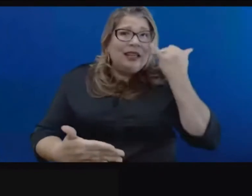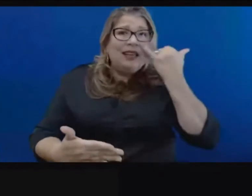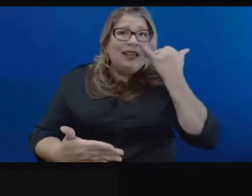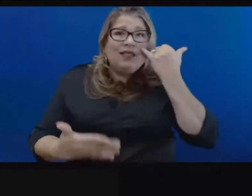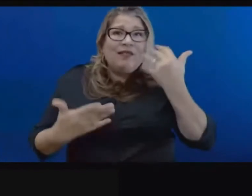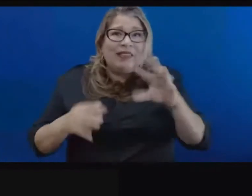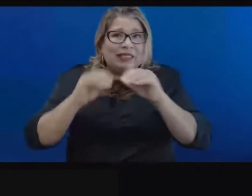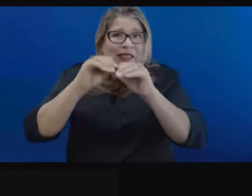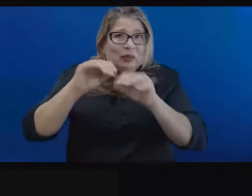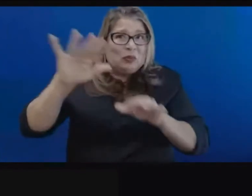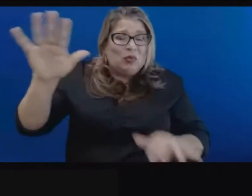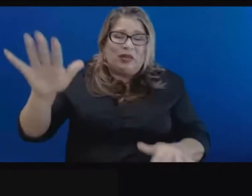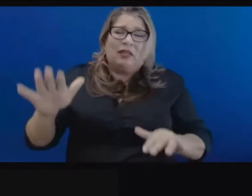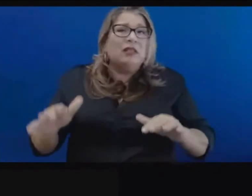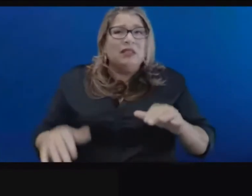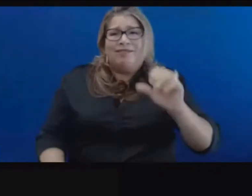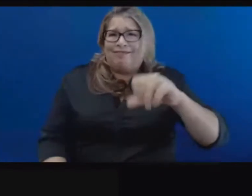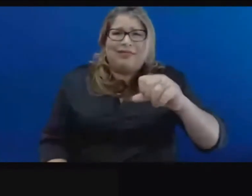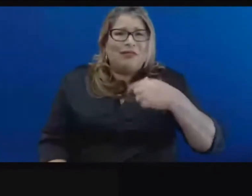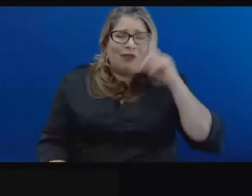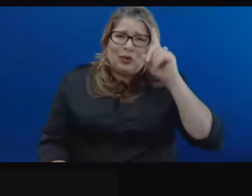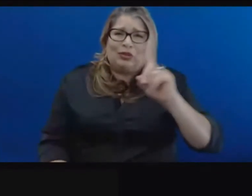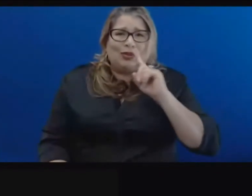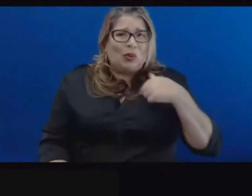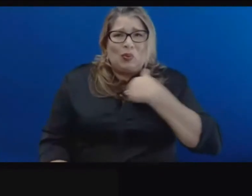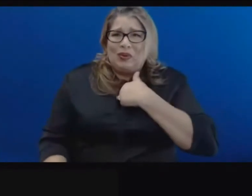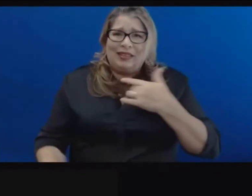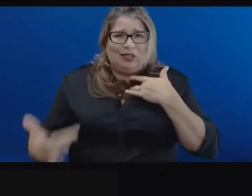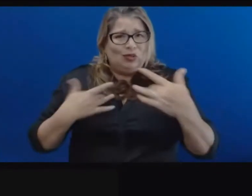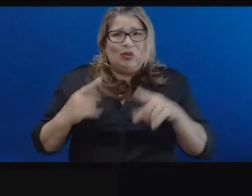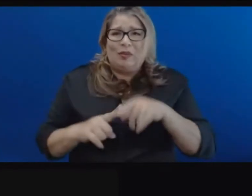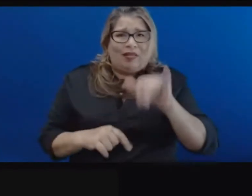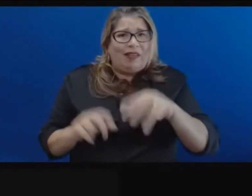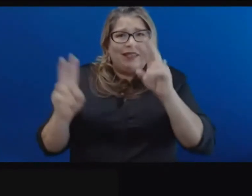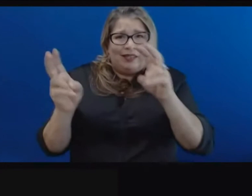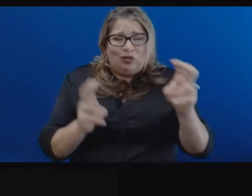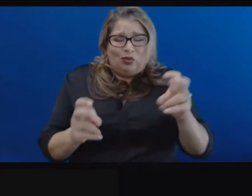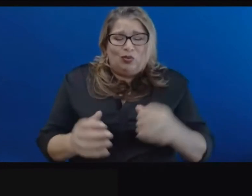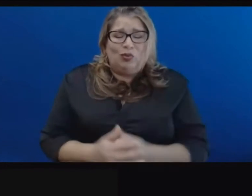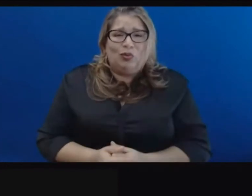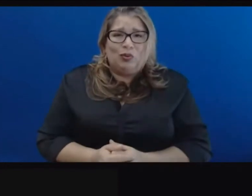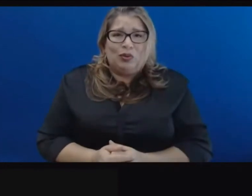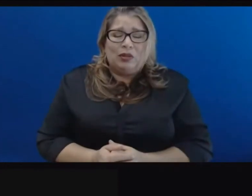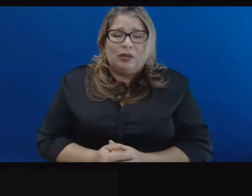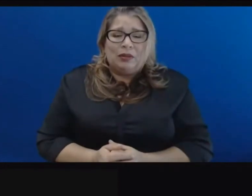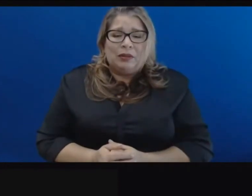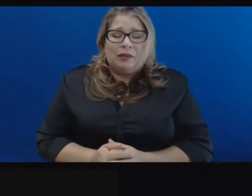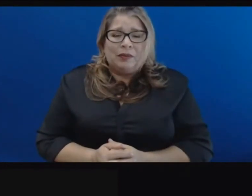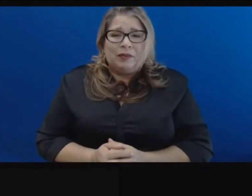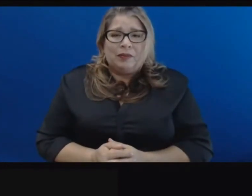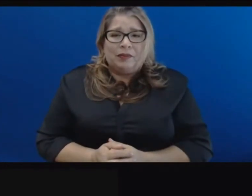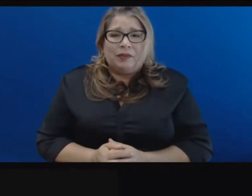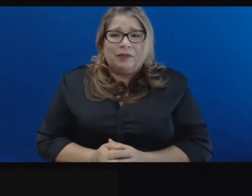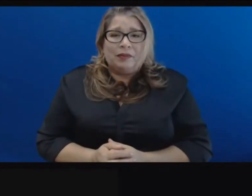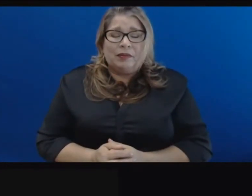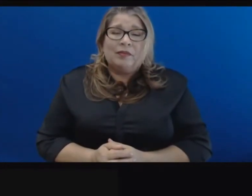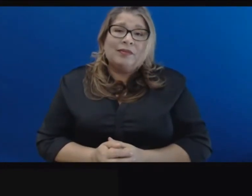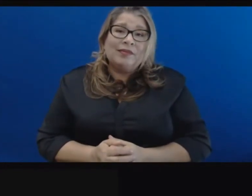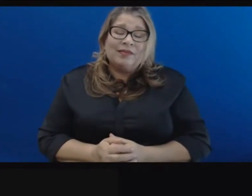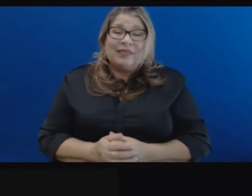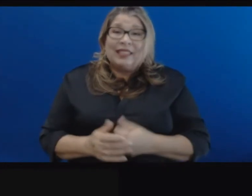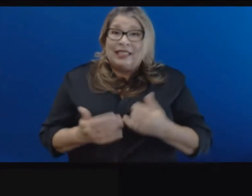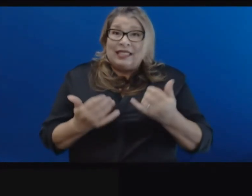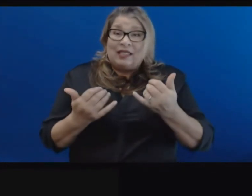of ours. And what this means is, even as I've said before, today, activities that you did 6 or 8